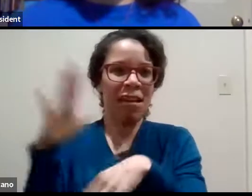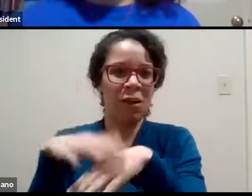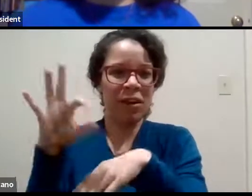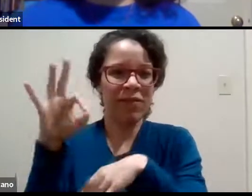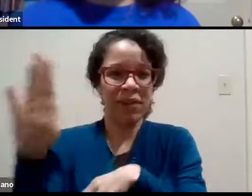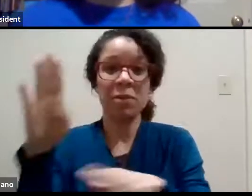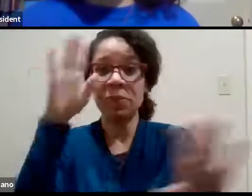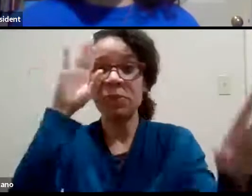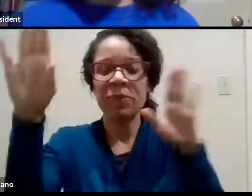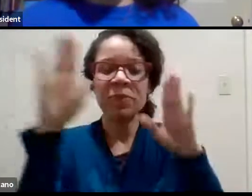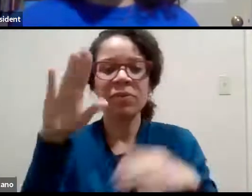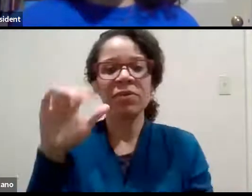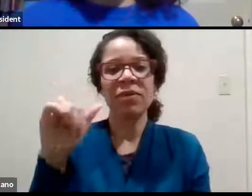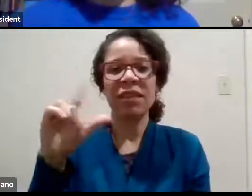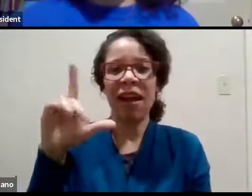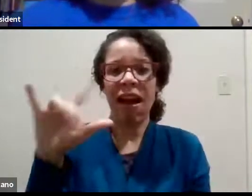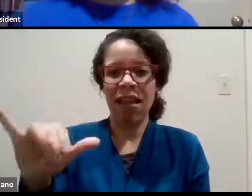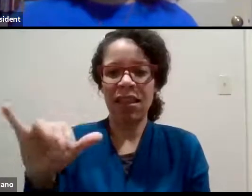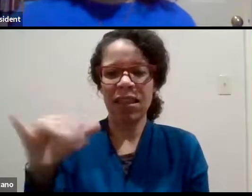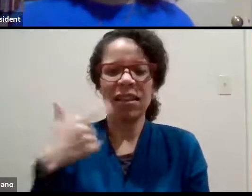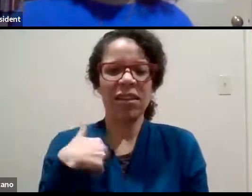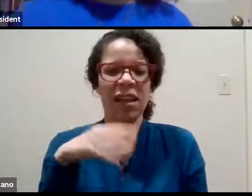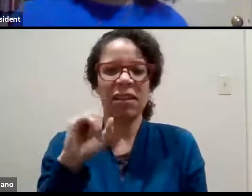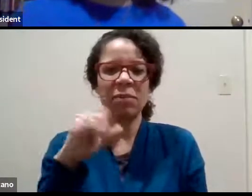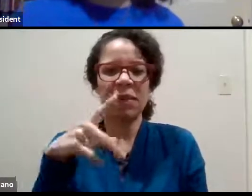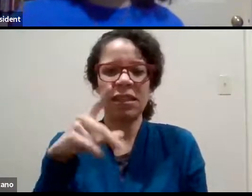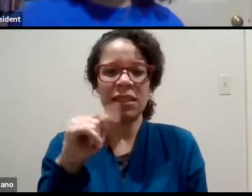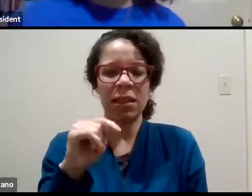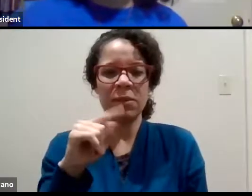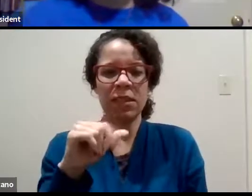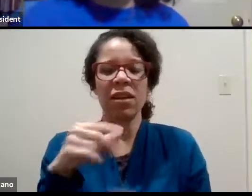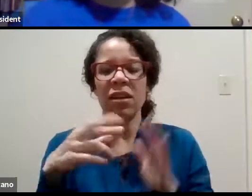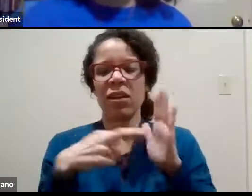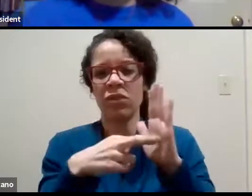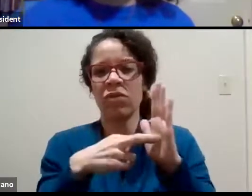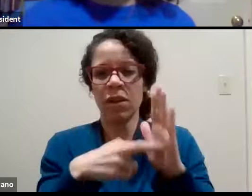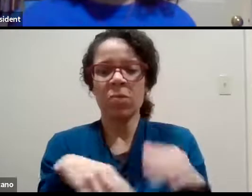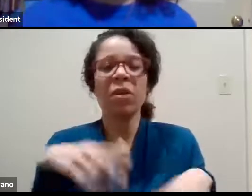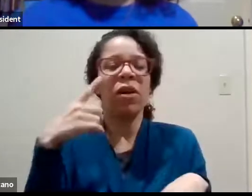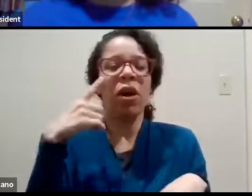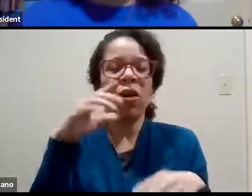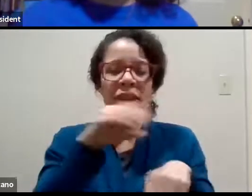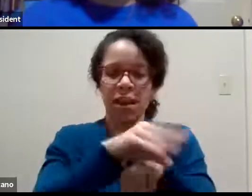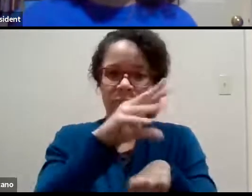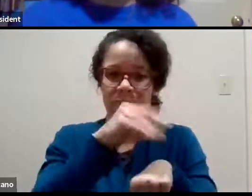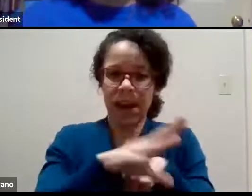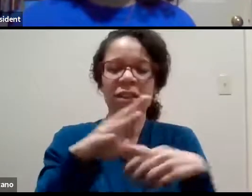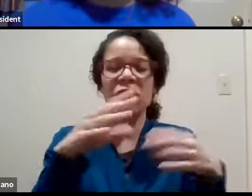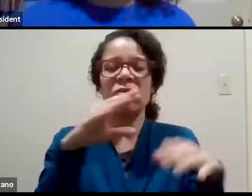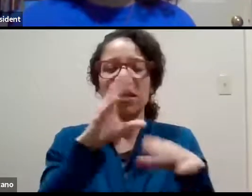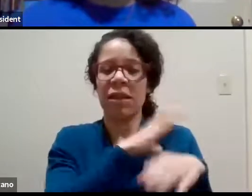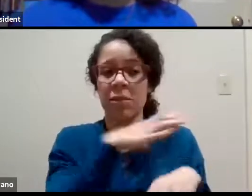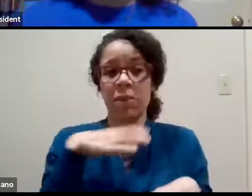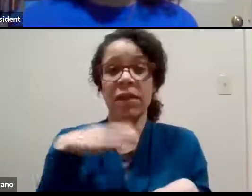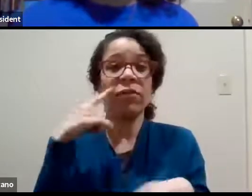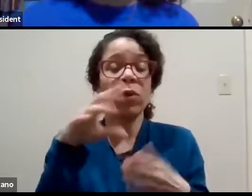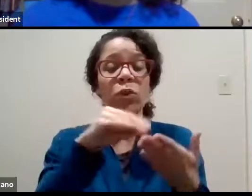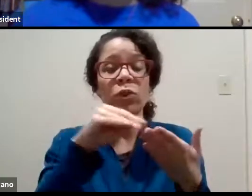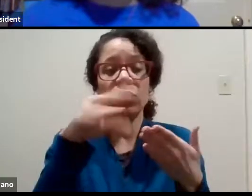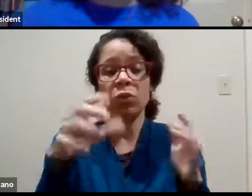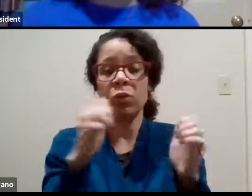Hi, I'm Allie Baldessari. I'm SEPTA's representative on the Advisory Committee for Students with Disabilities, also called the ACSD,